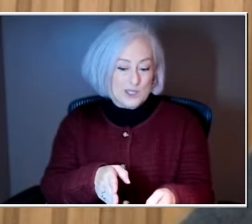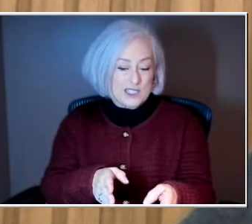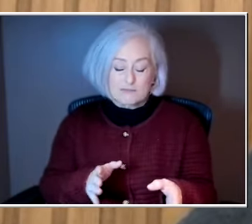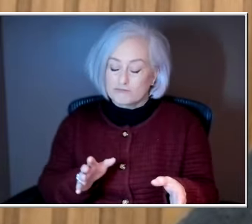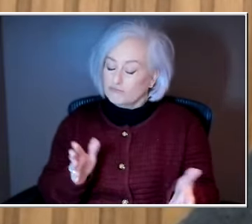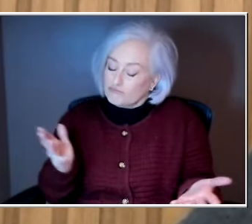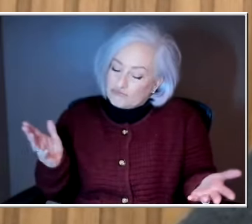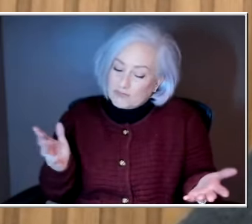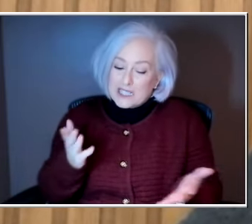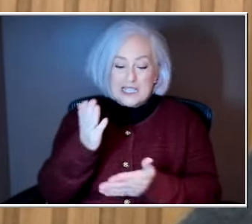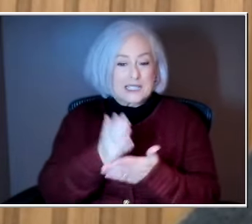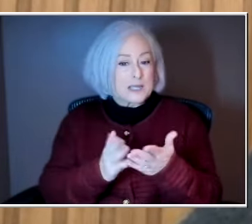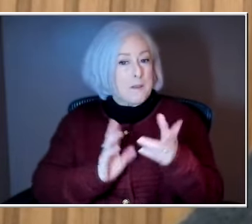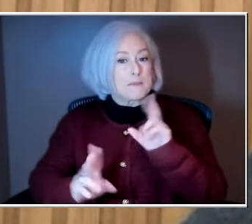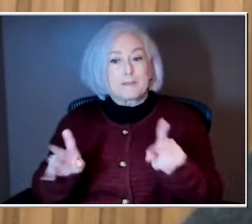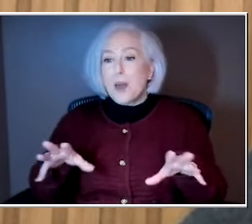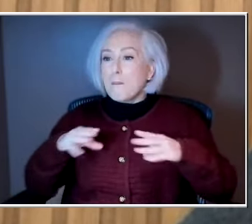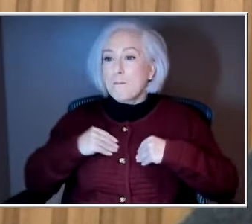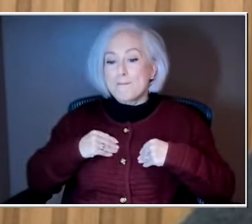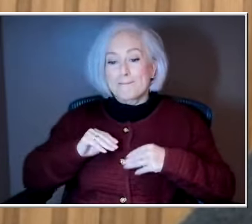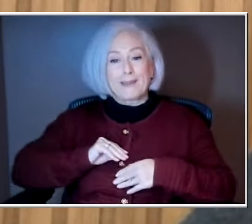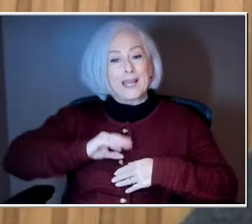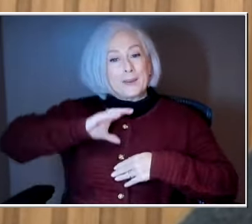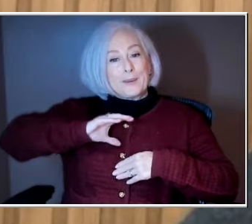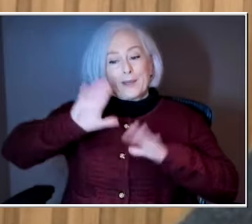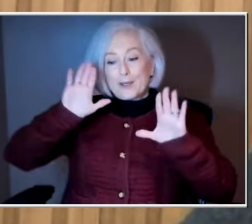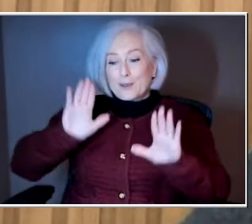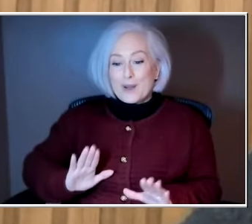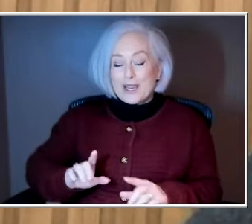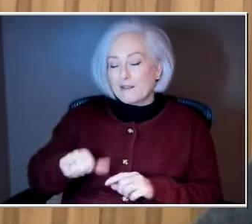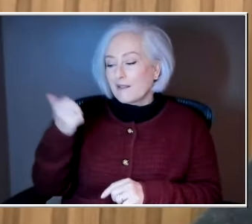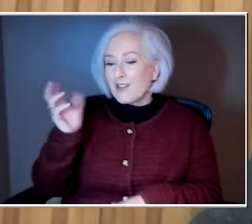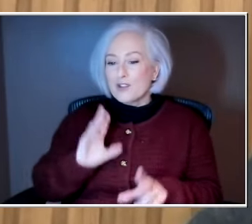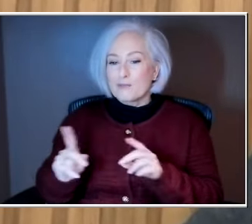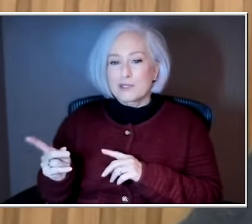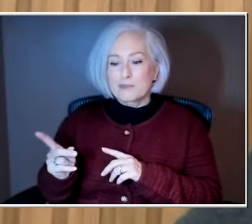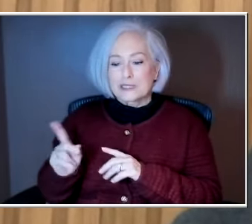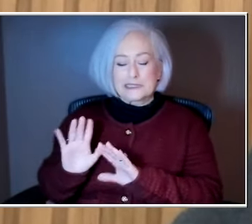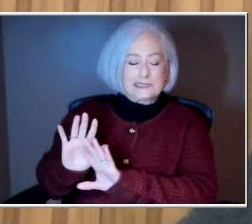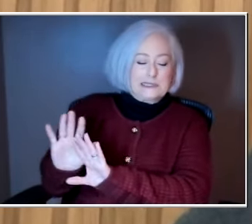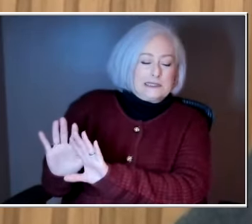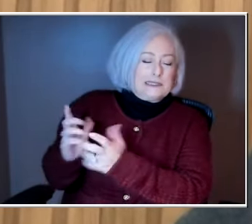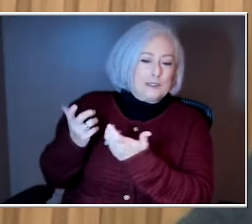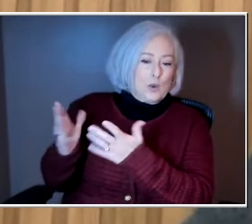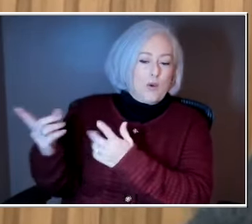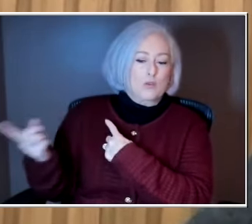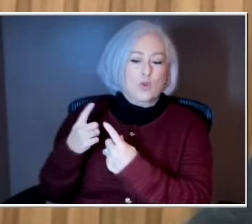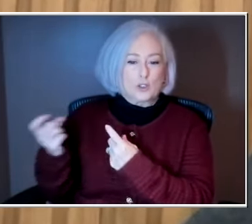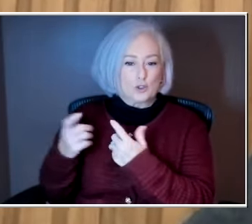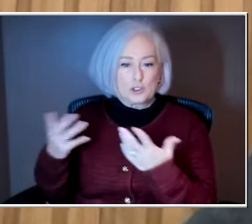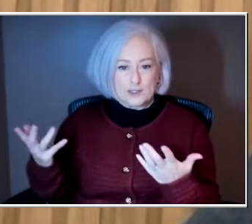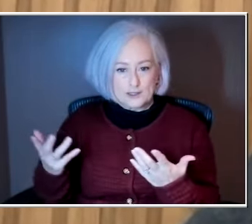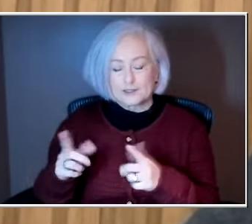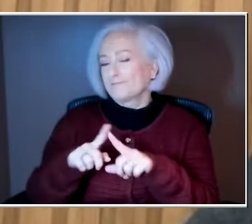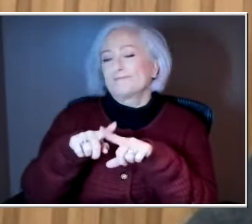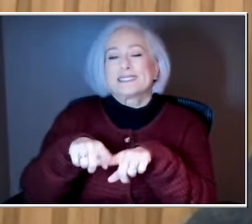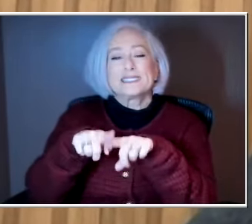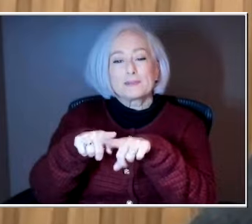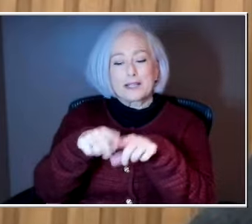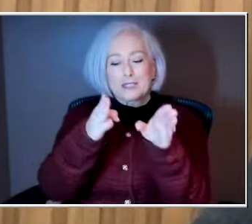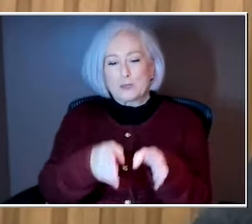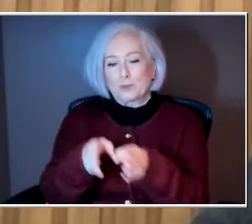person and feel really uncomfortable to another, and I think often people who maybe have someone in their lives going through this, they want to be really